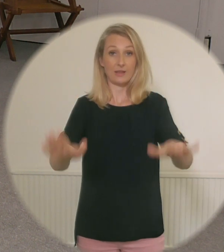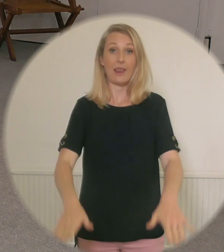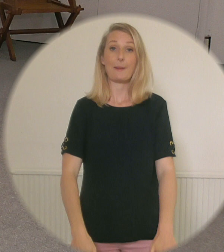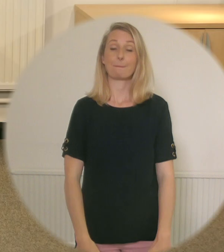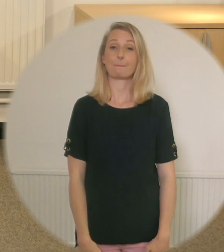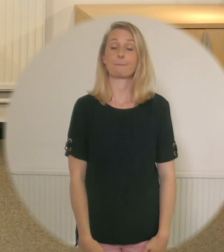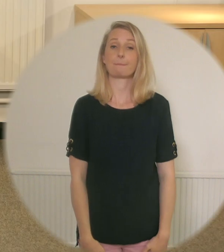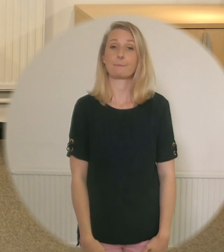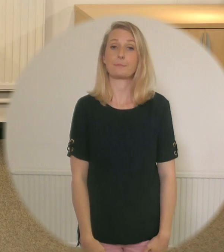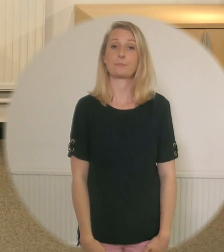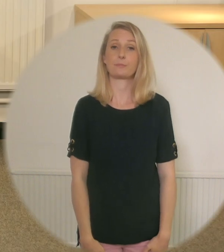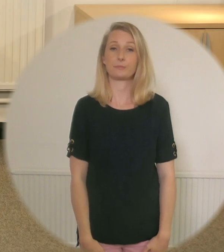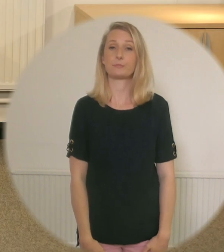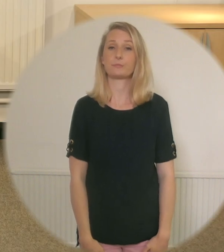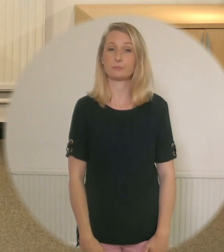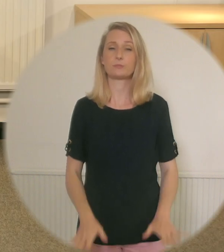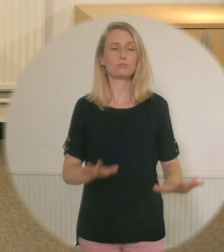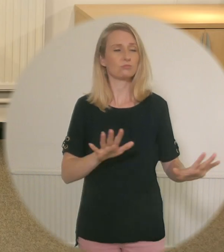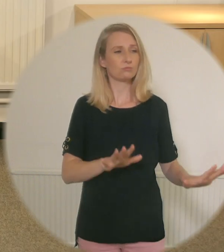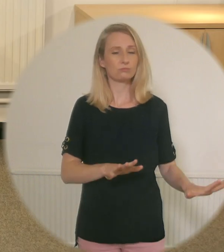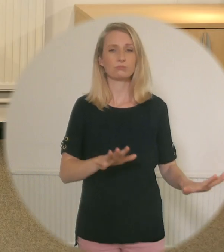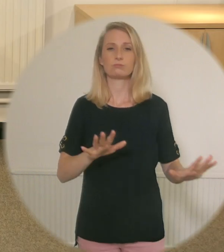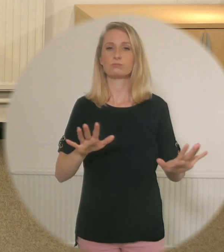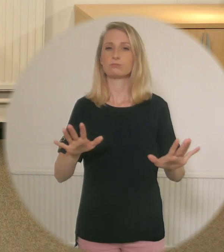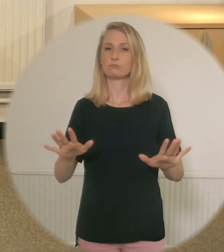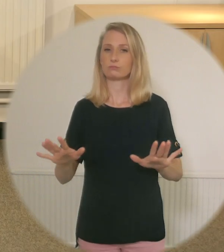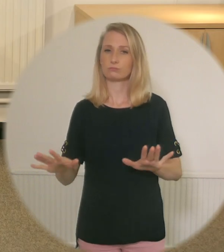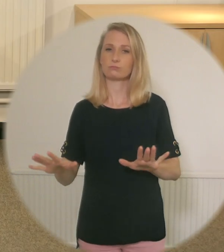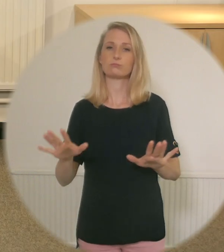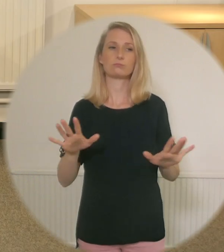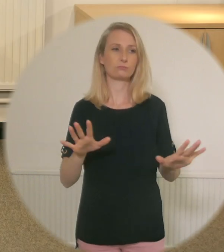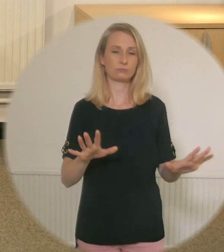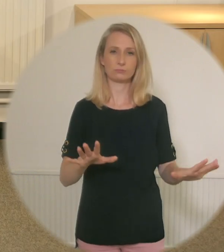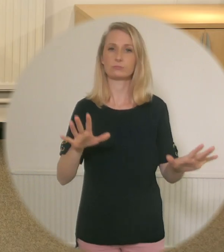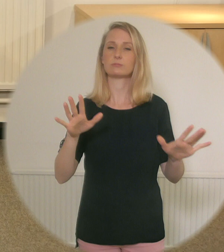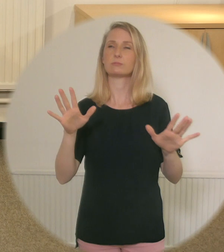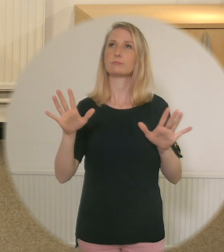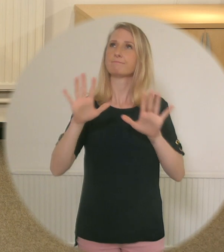And just take a moment to settle and arrive here into this space.